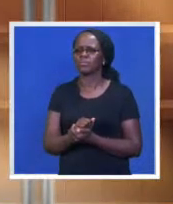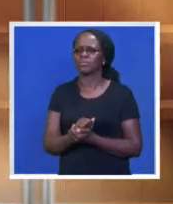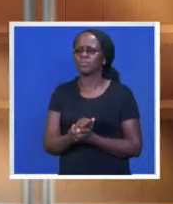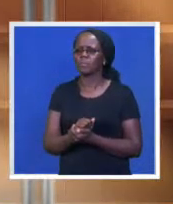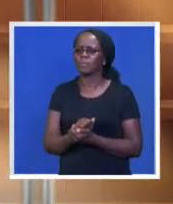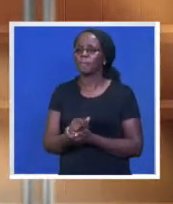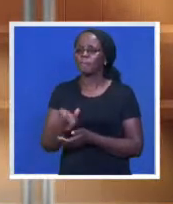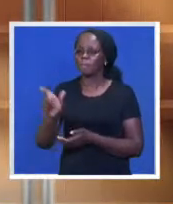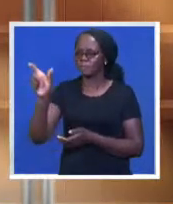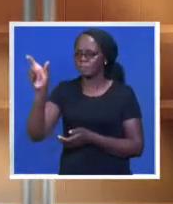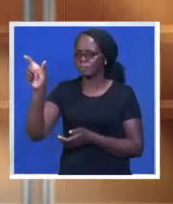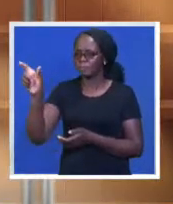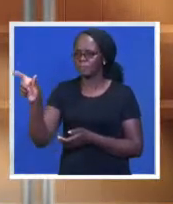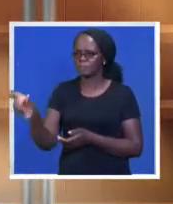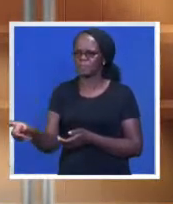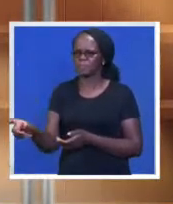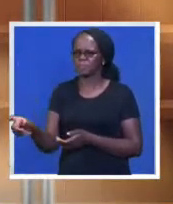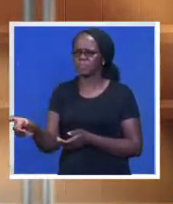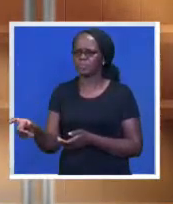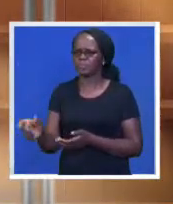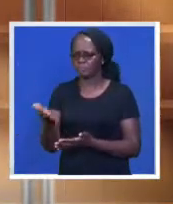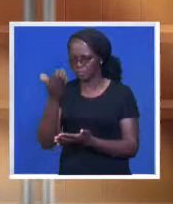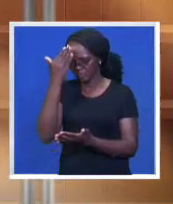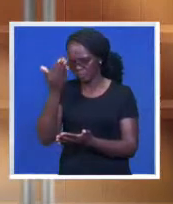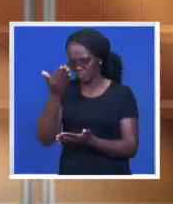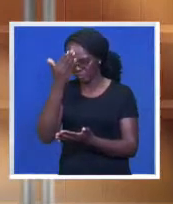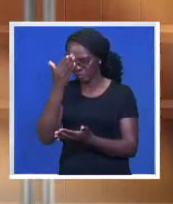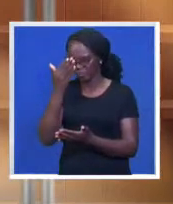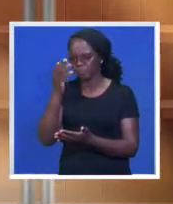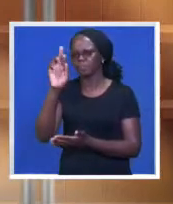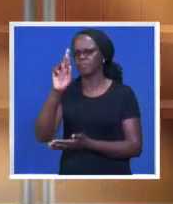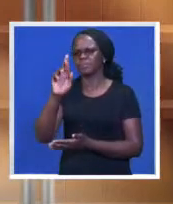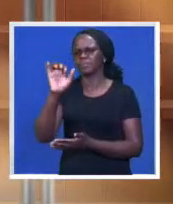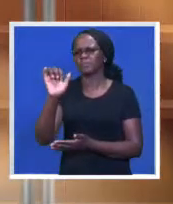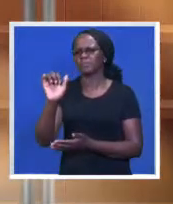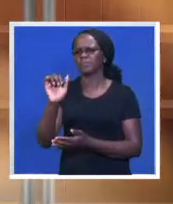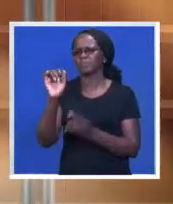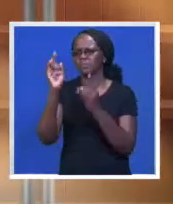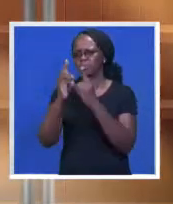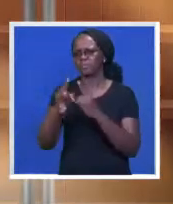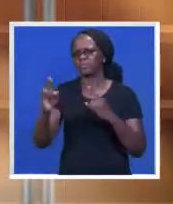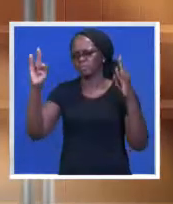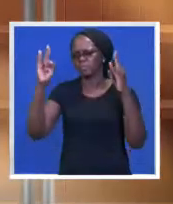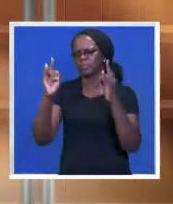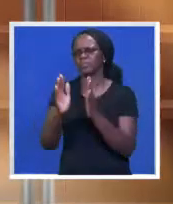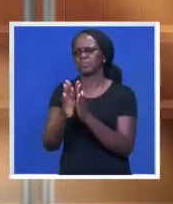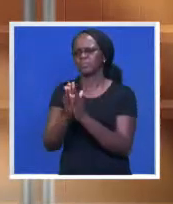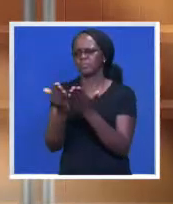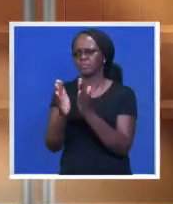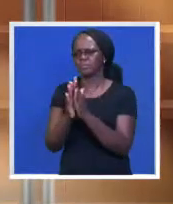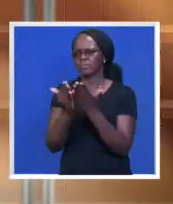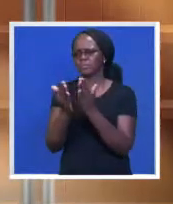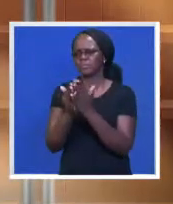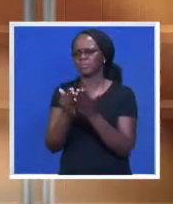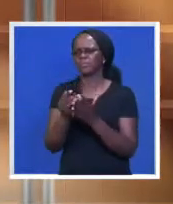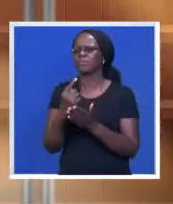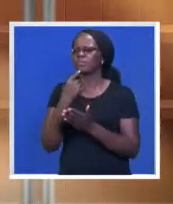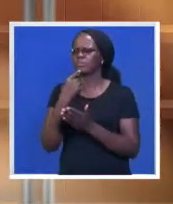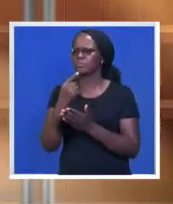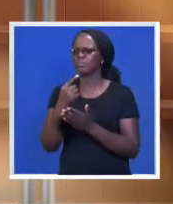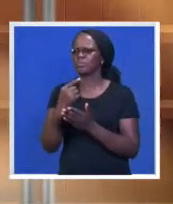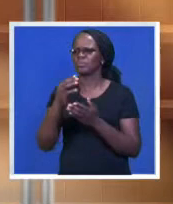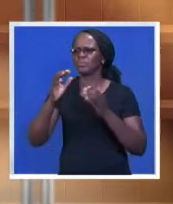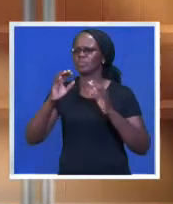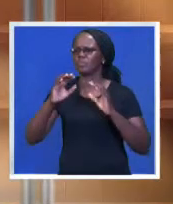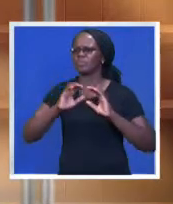theologians refer to this verse here. People who study the Bible refer to this verse here as the first commandment. The first